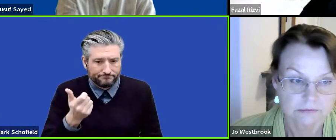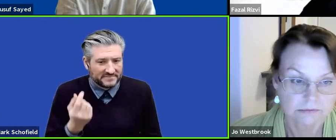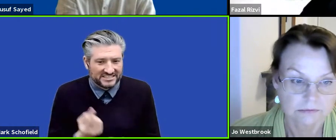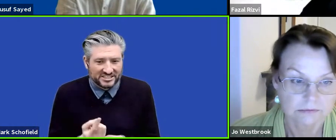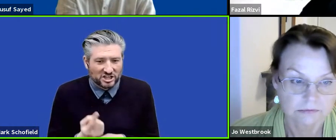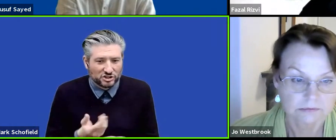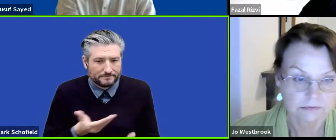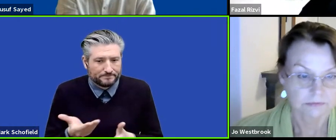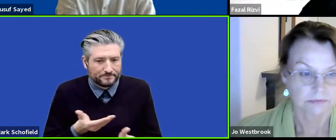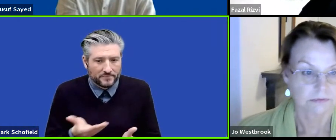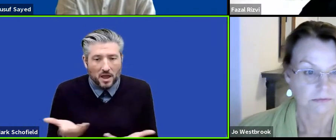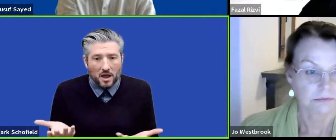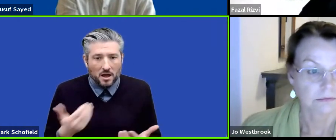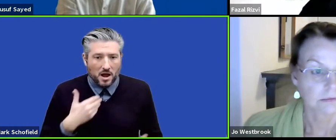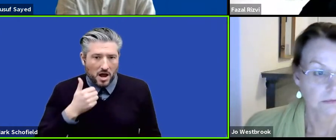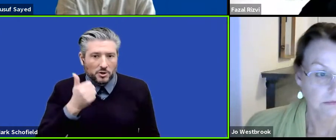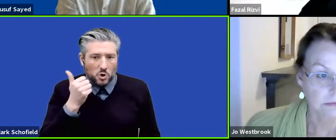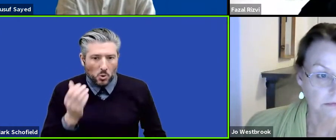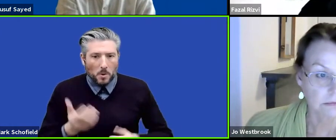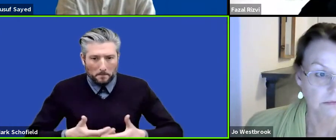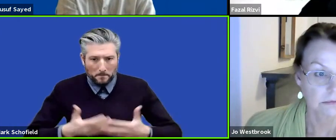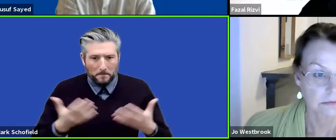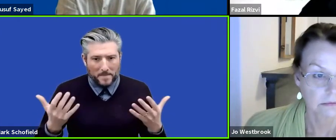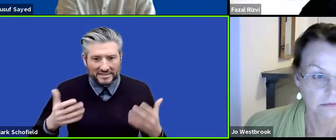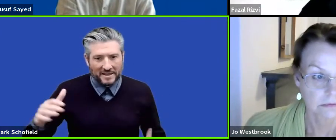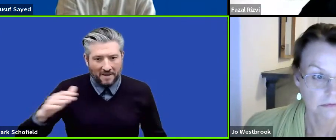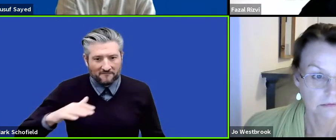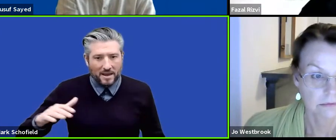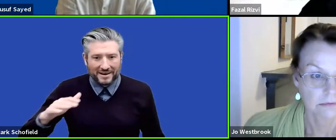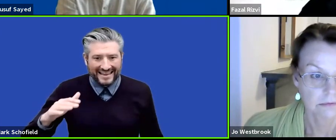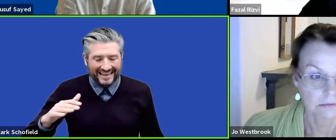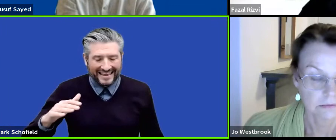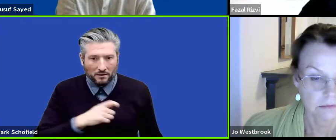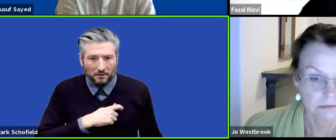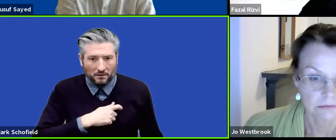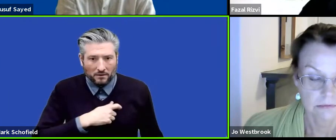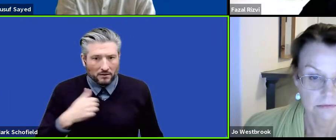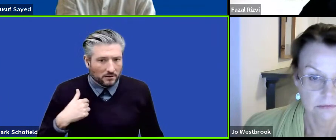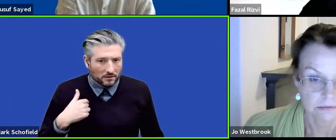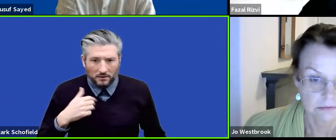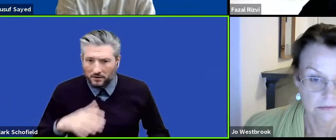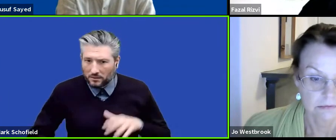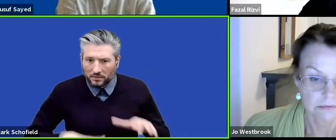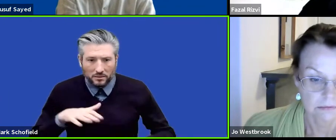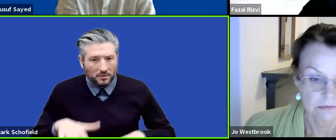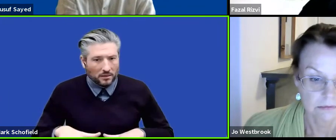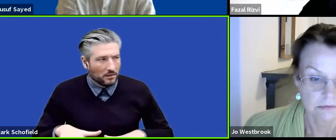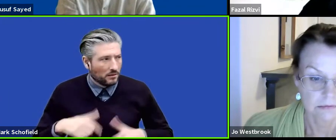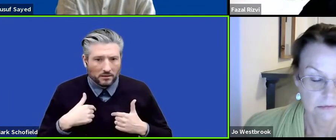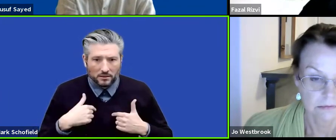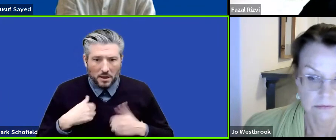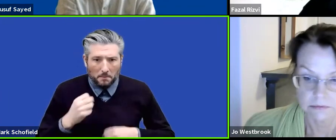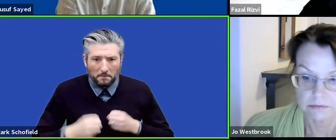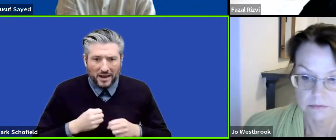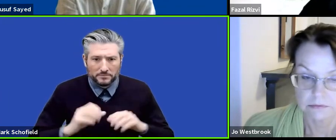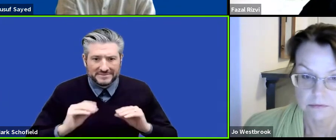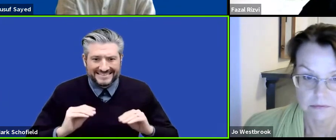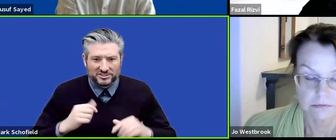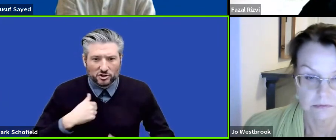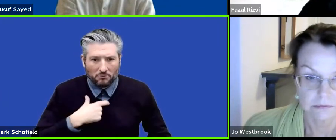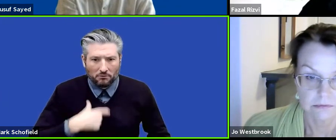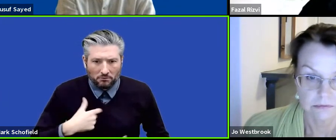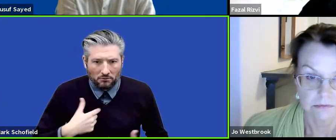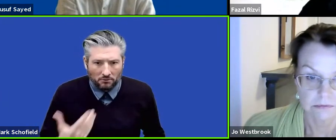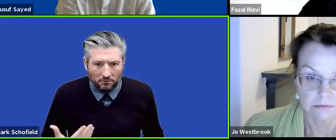some families where they have suddenly been asked to do a task that they're not prepared for, or they didn't feel that